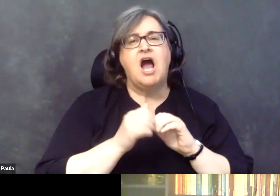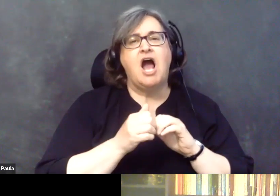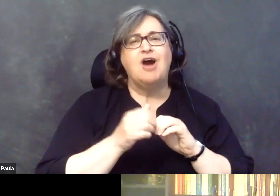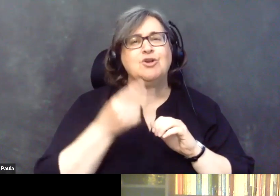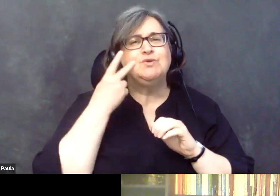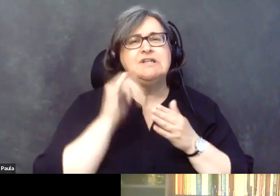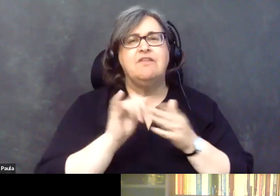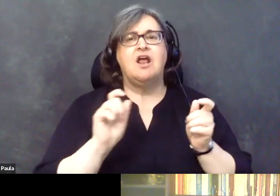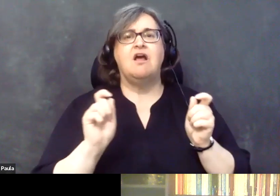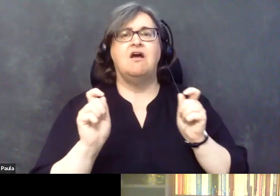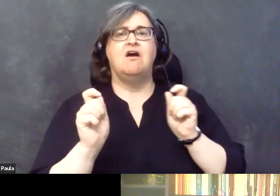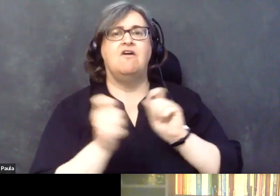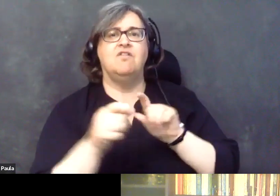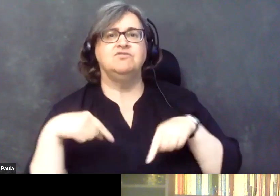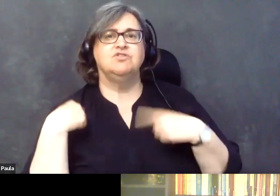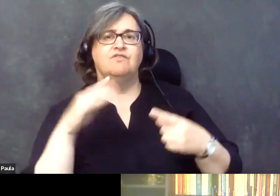play out over the course of your career?